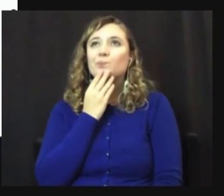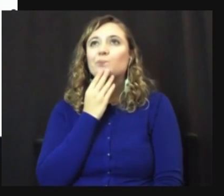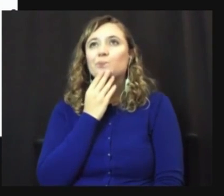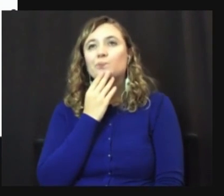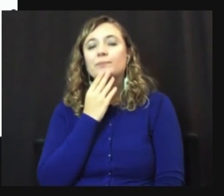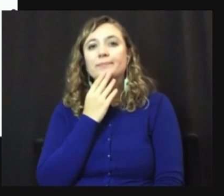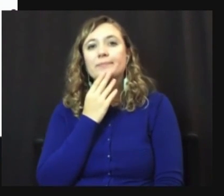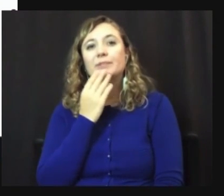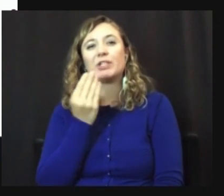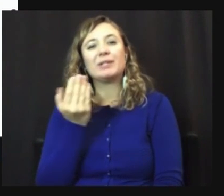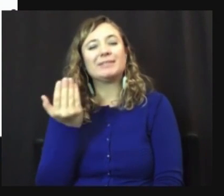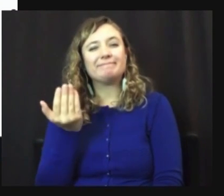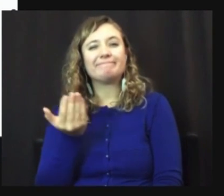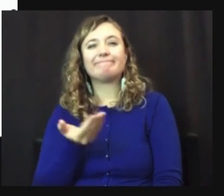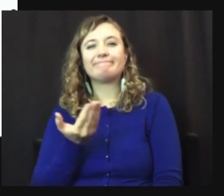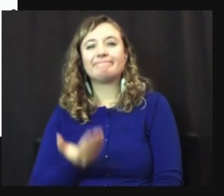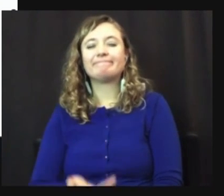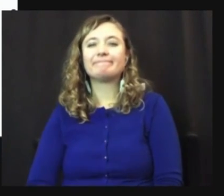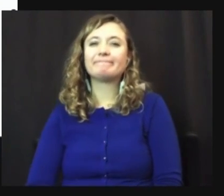You know,